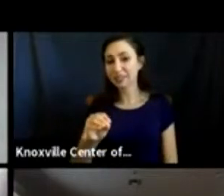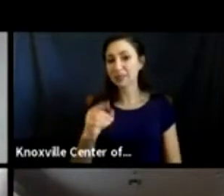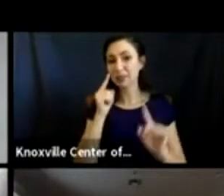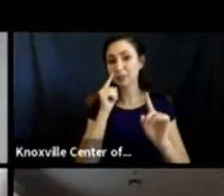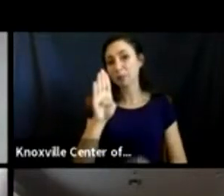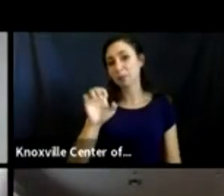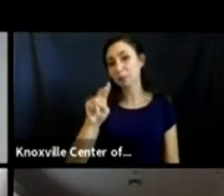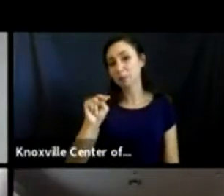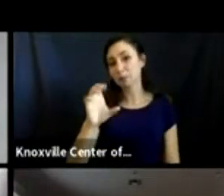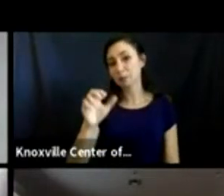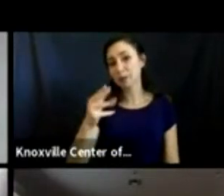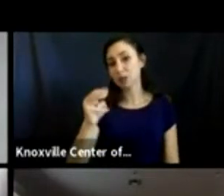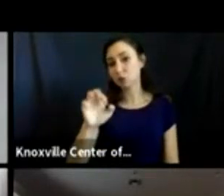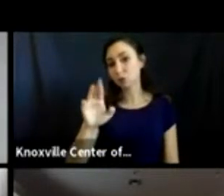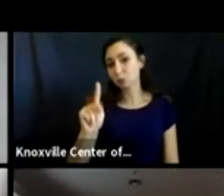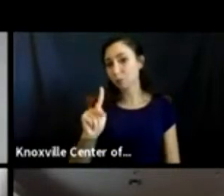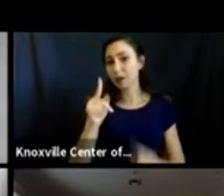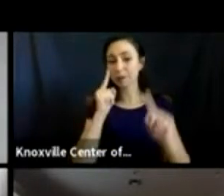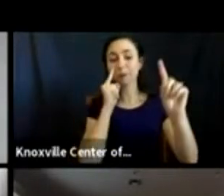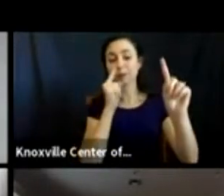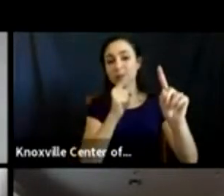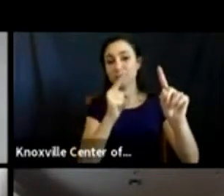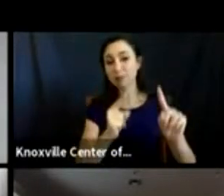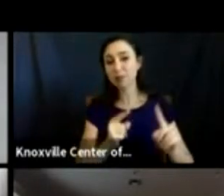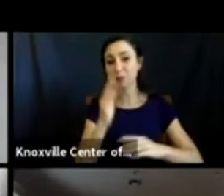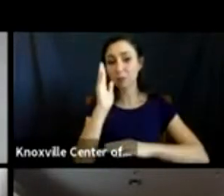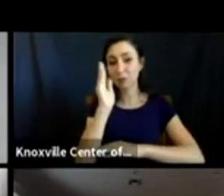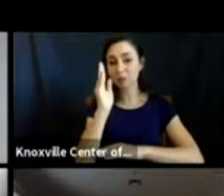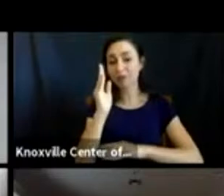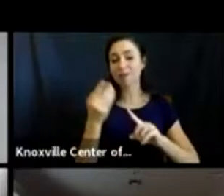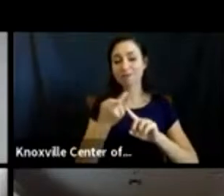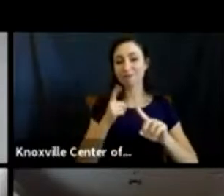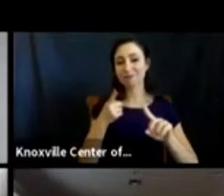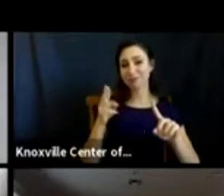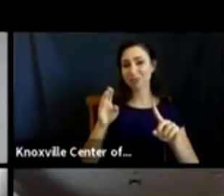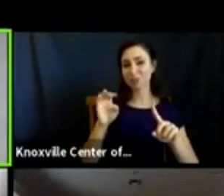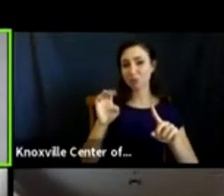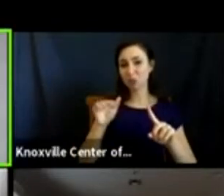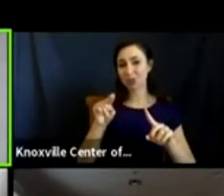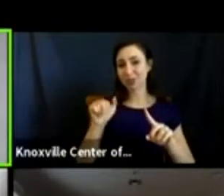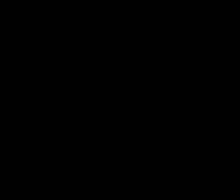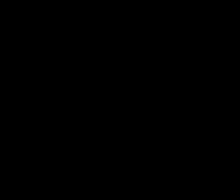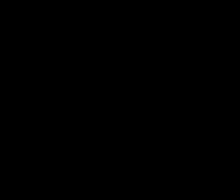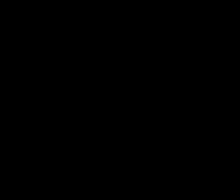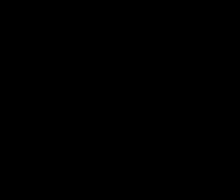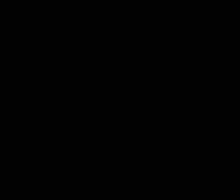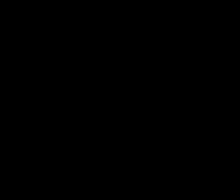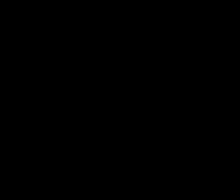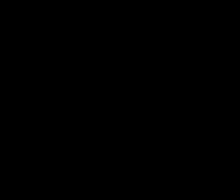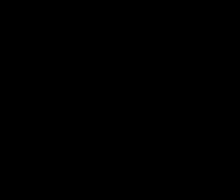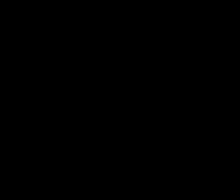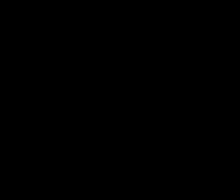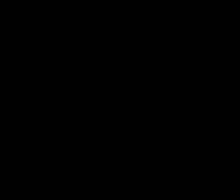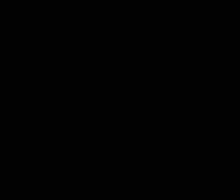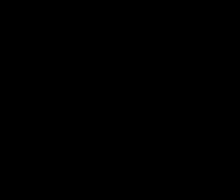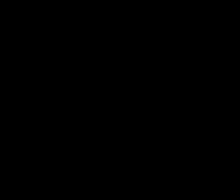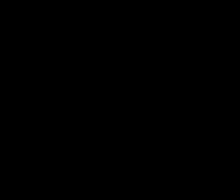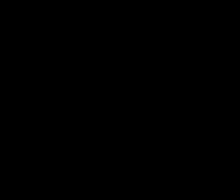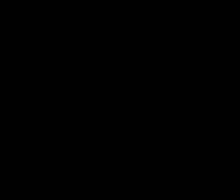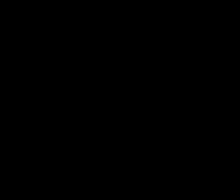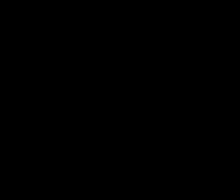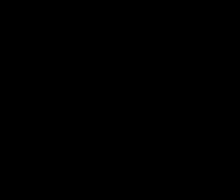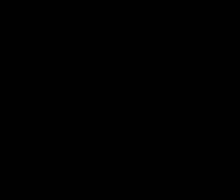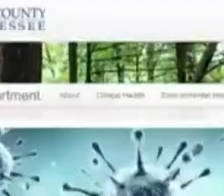Buchanan, if you have the info, take it away. Okay. As usual, I'll go and get started with our